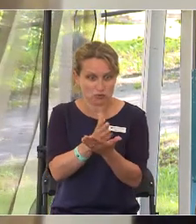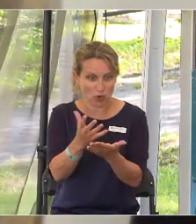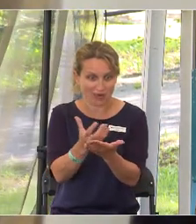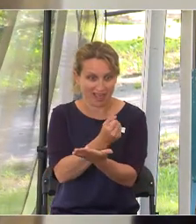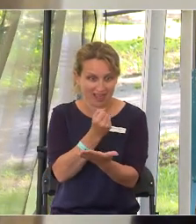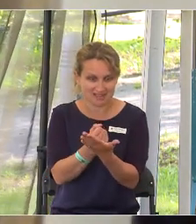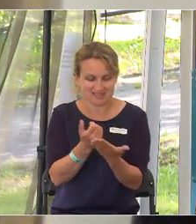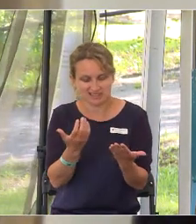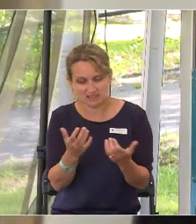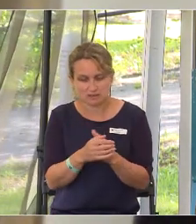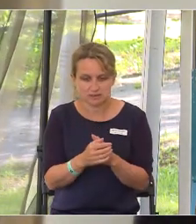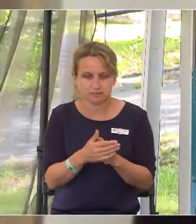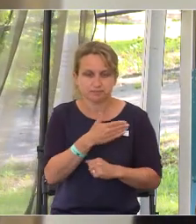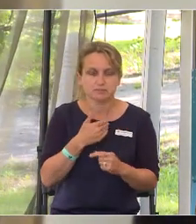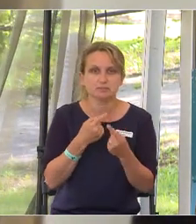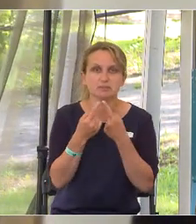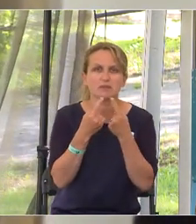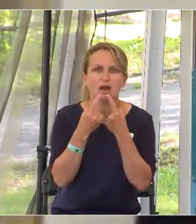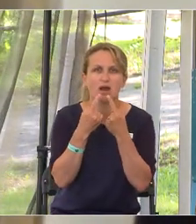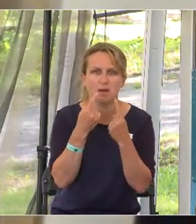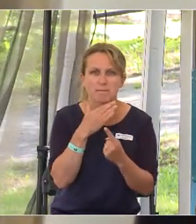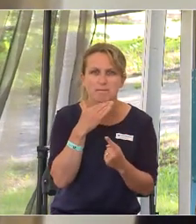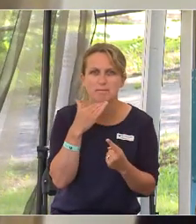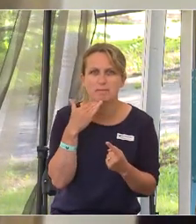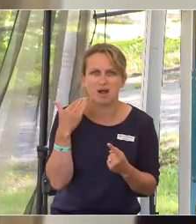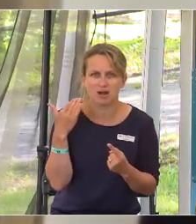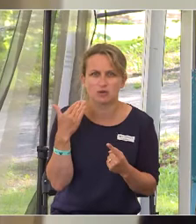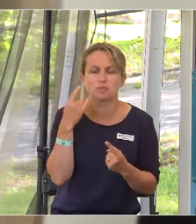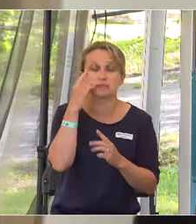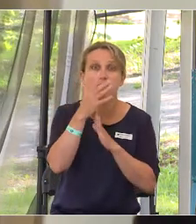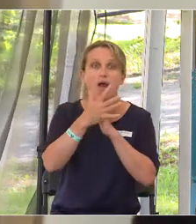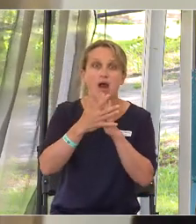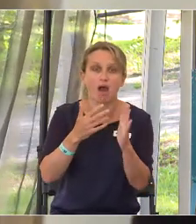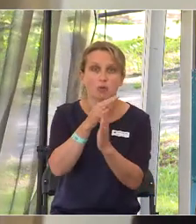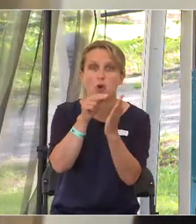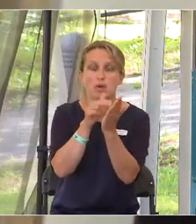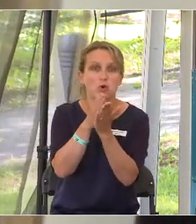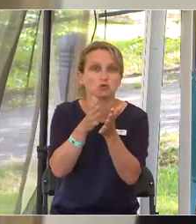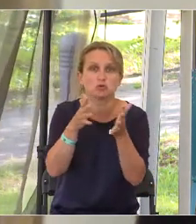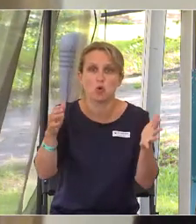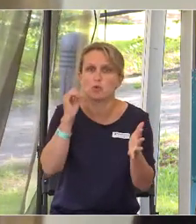We have been discussing this in the case of the big problem for many years.